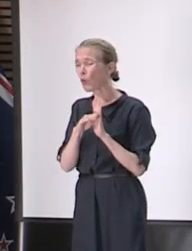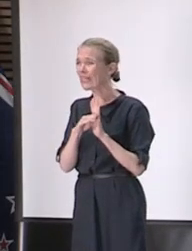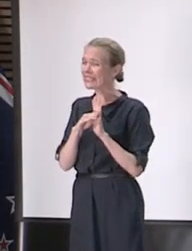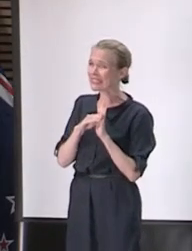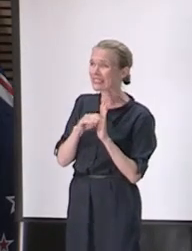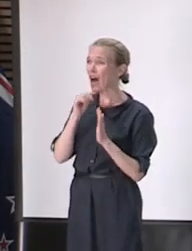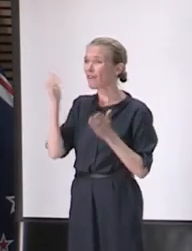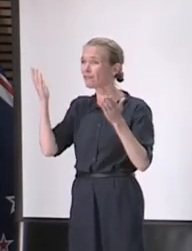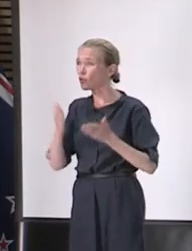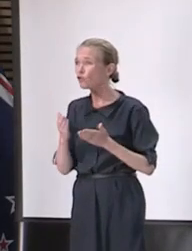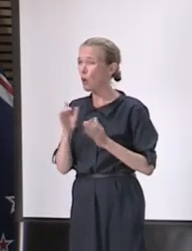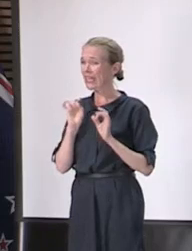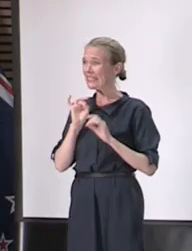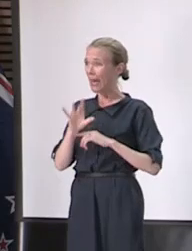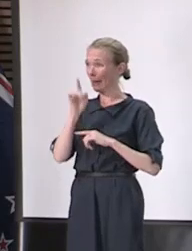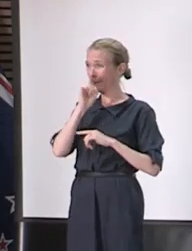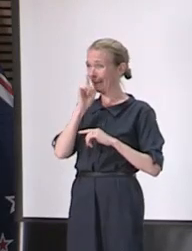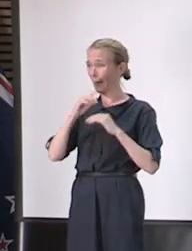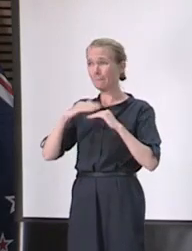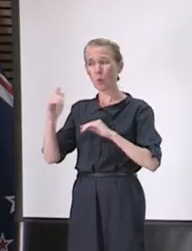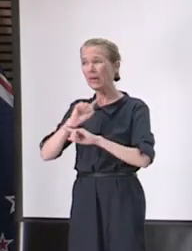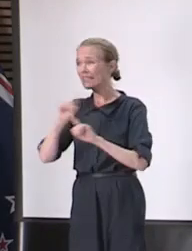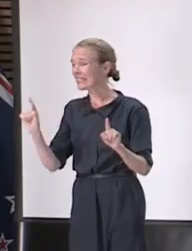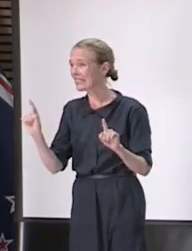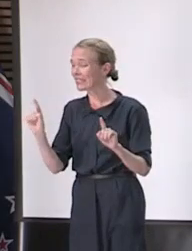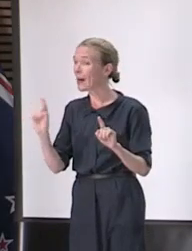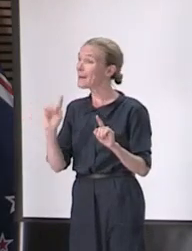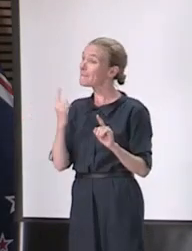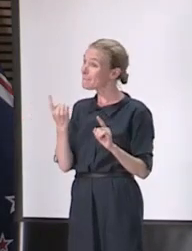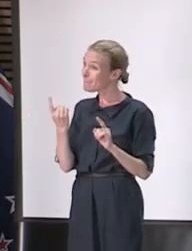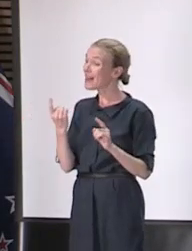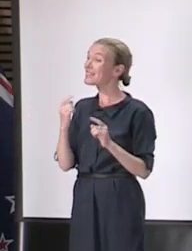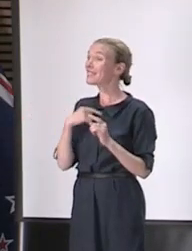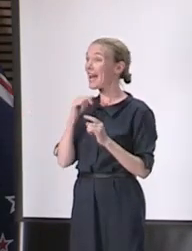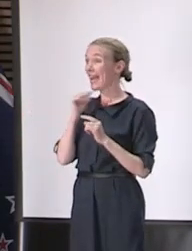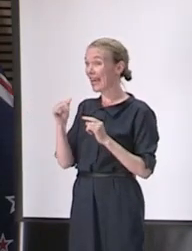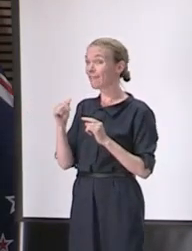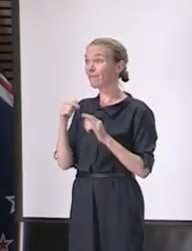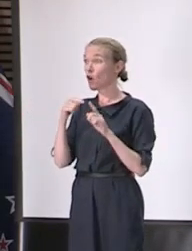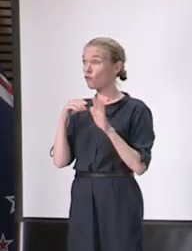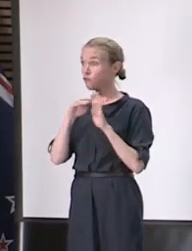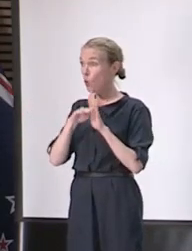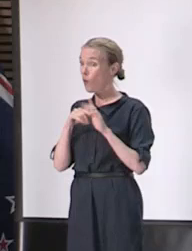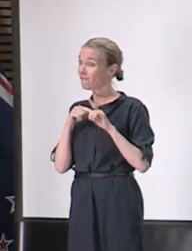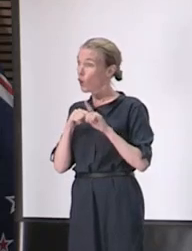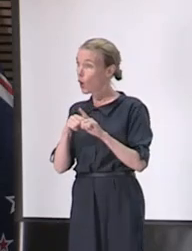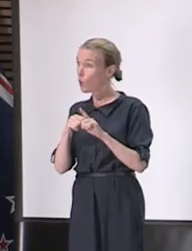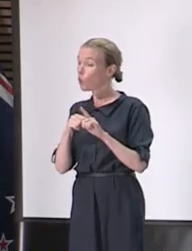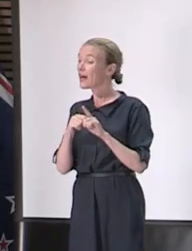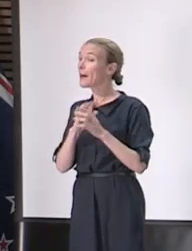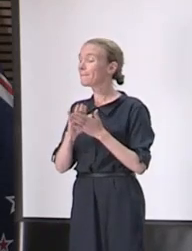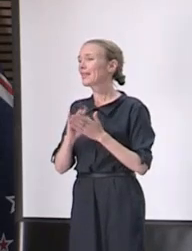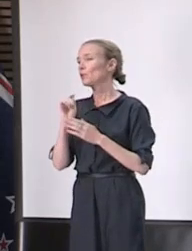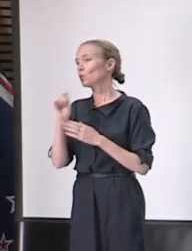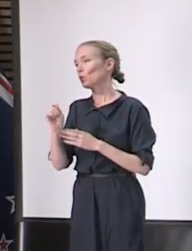do, but the intention is it will get us there faster to when people can come together again. Again, this is all based on the advice